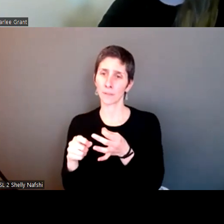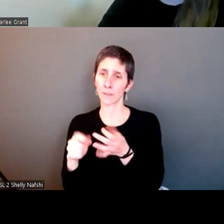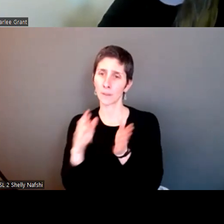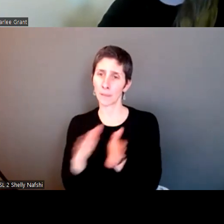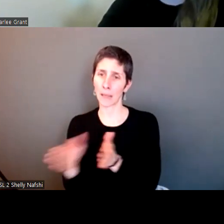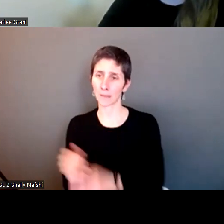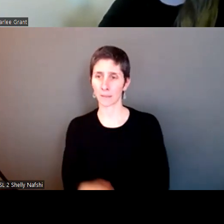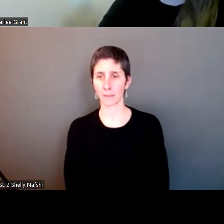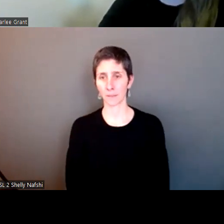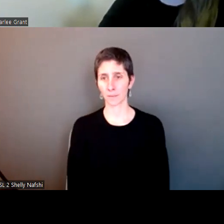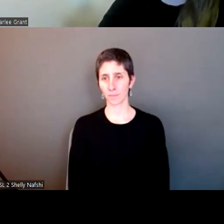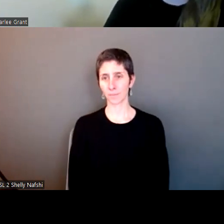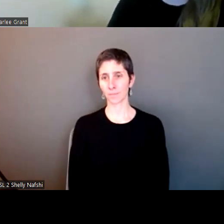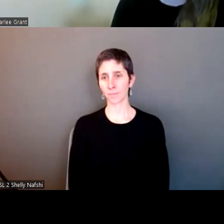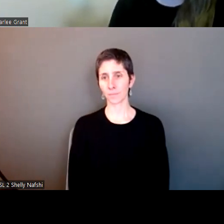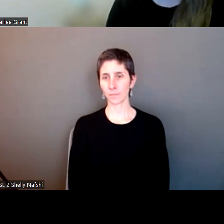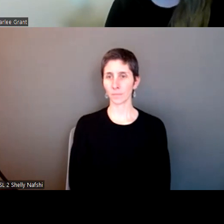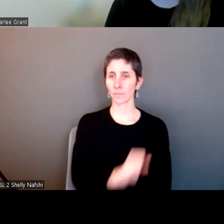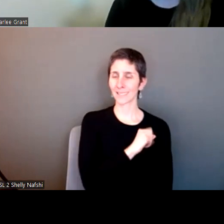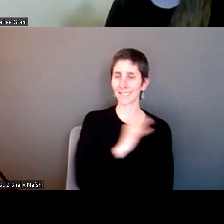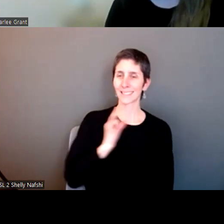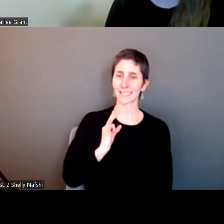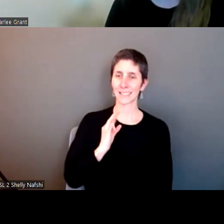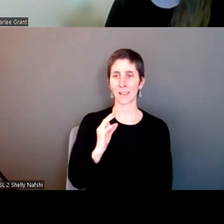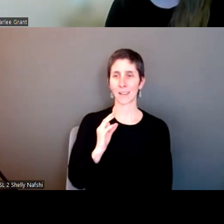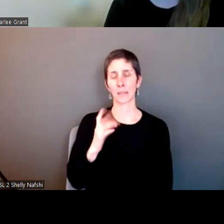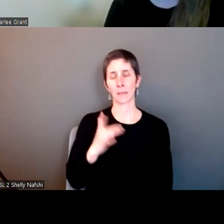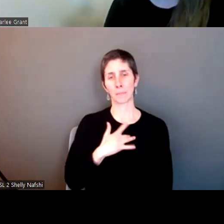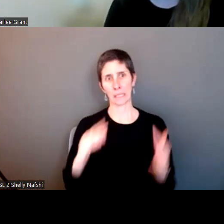Staffing has to be struggled between funding